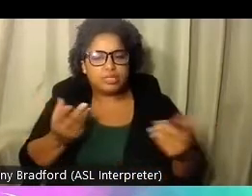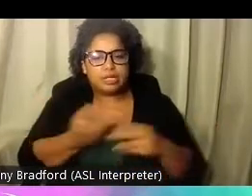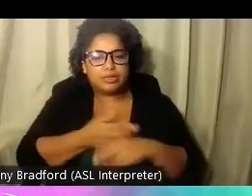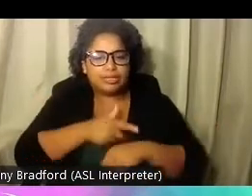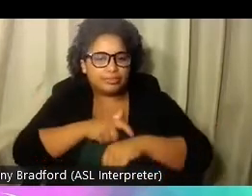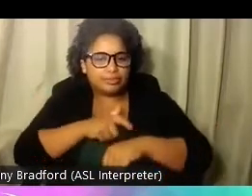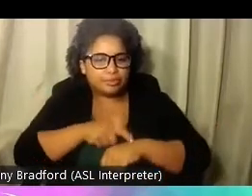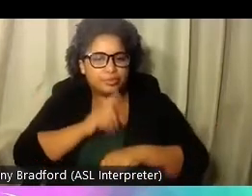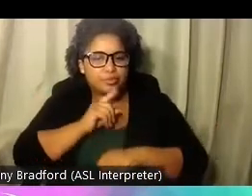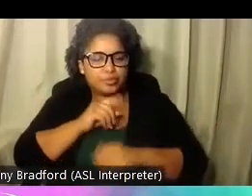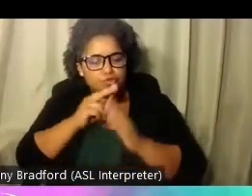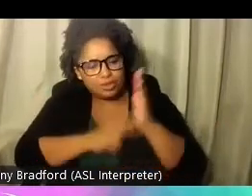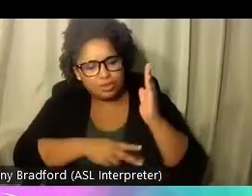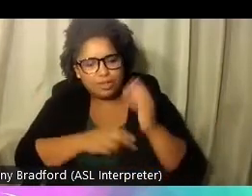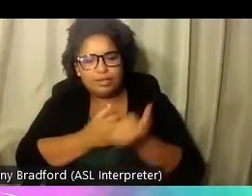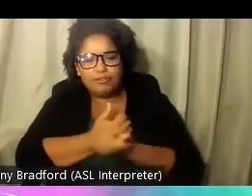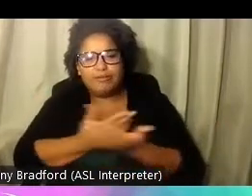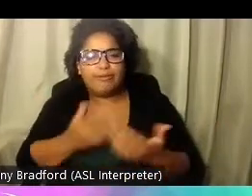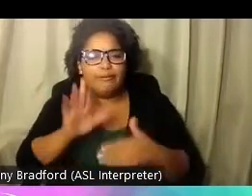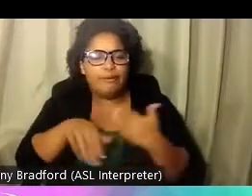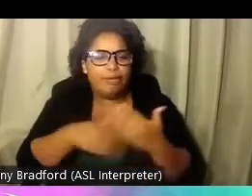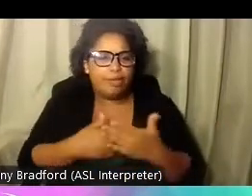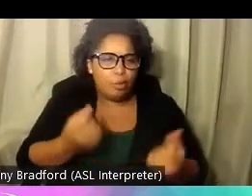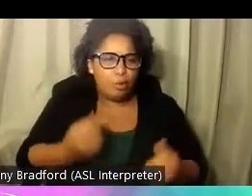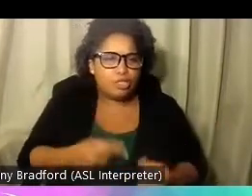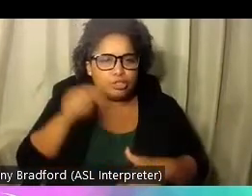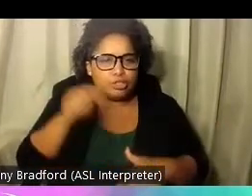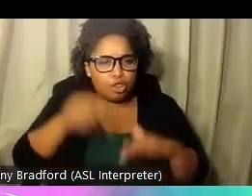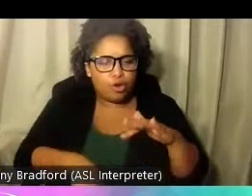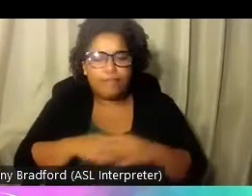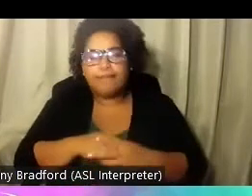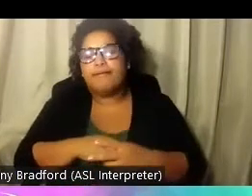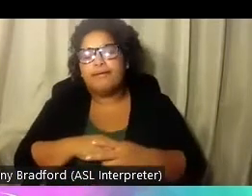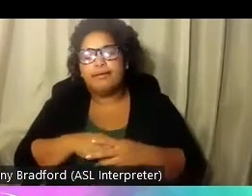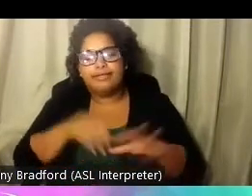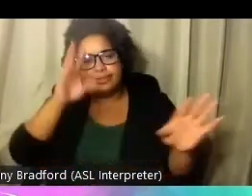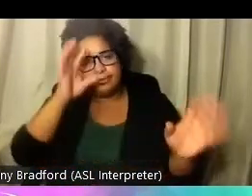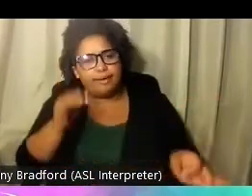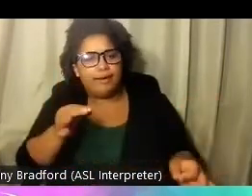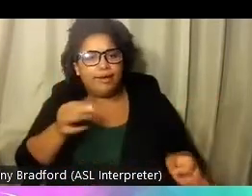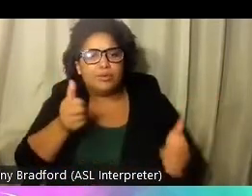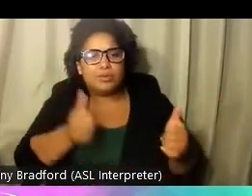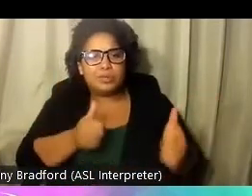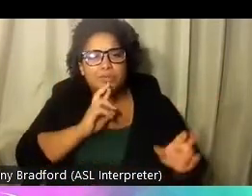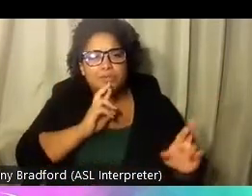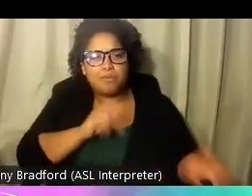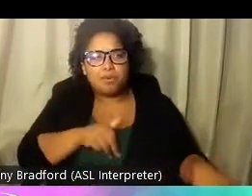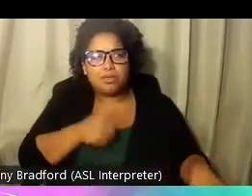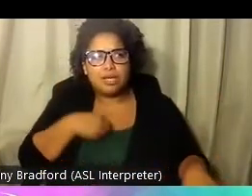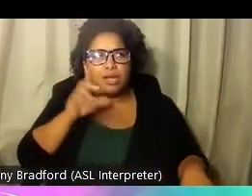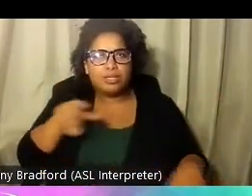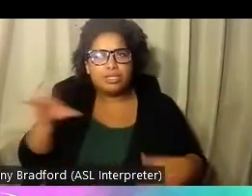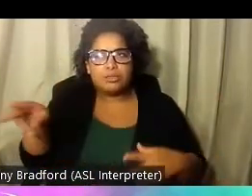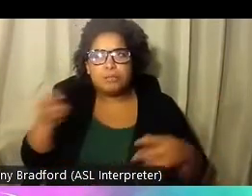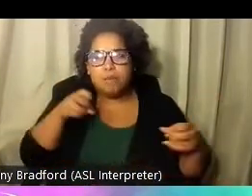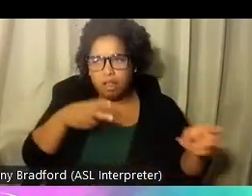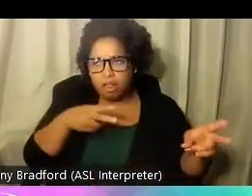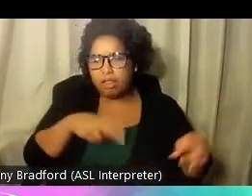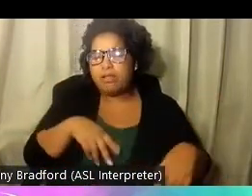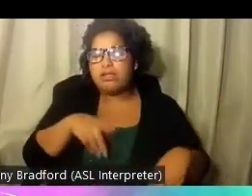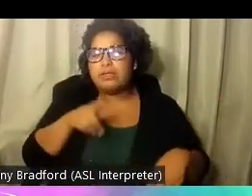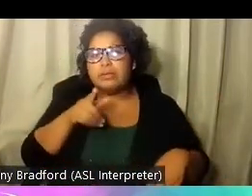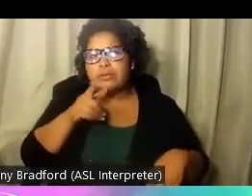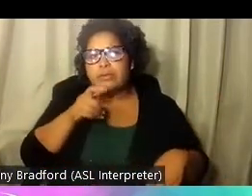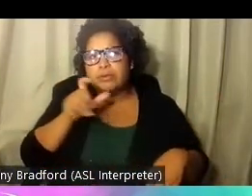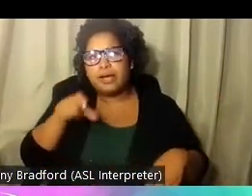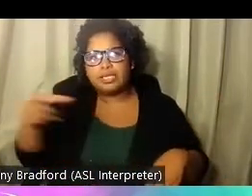to read through all of the questions thoroughly, determining what reports I would need to pull, who else I